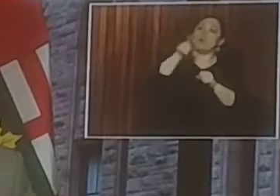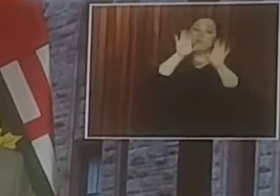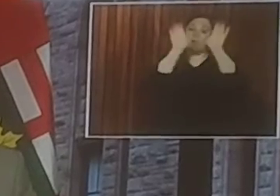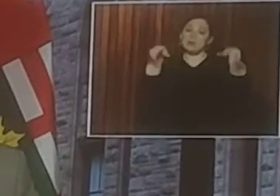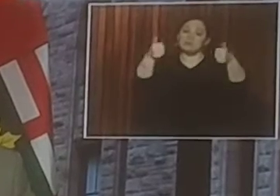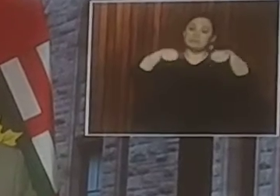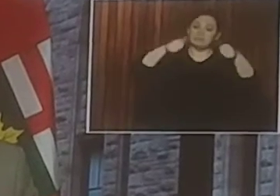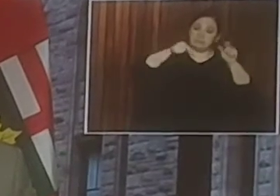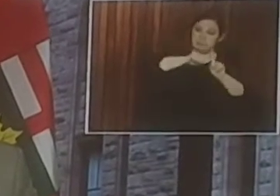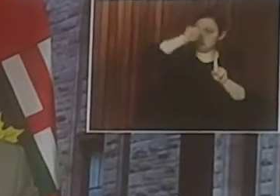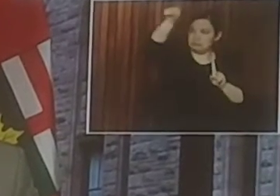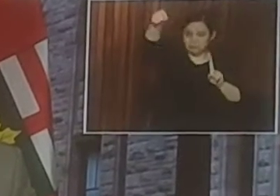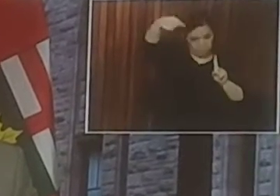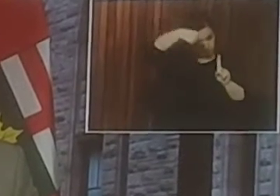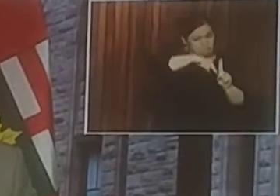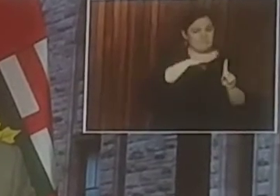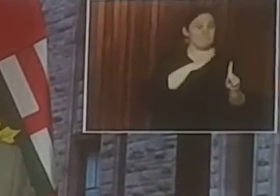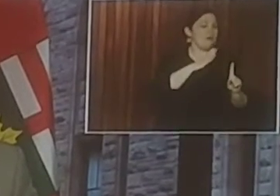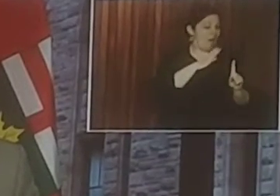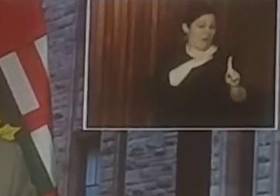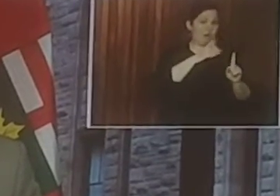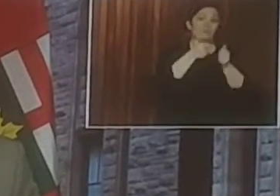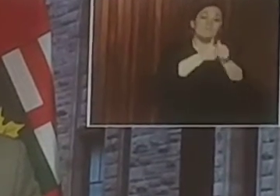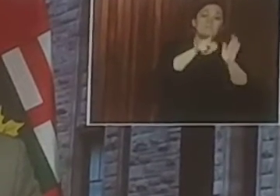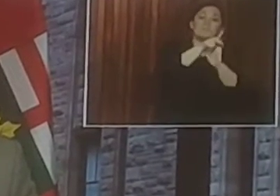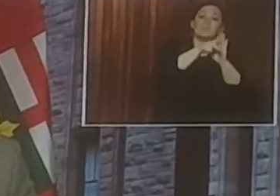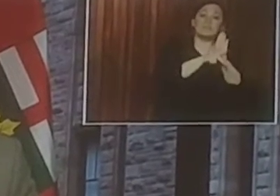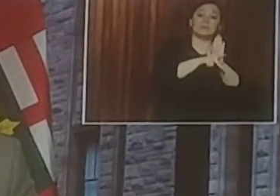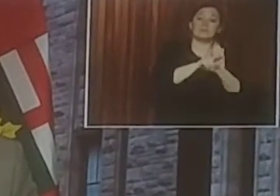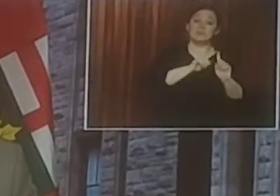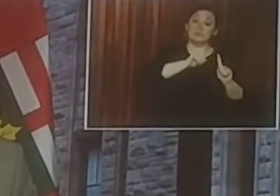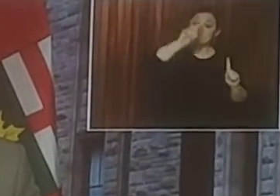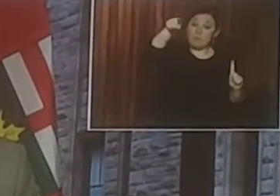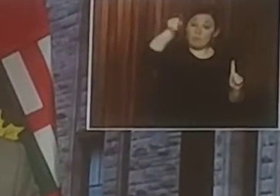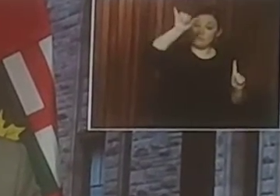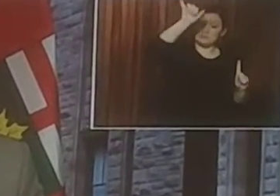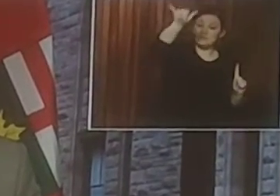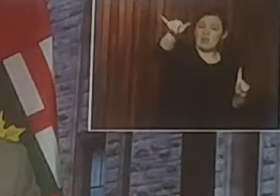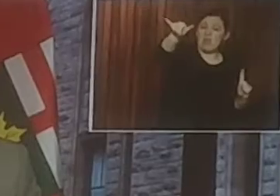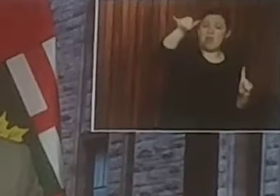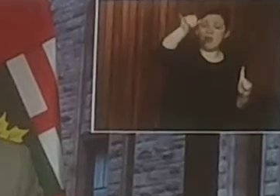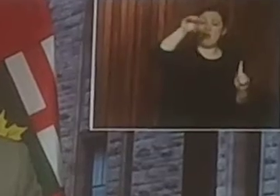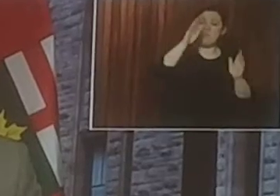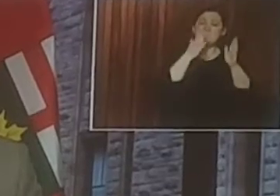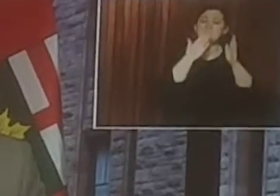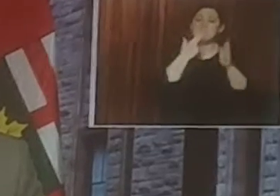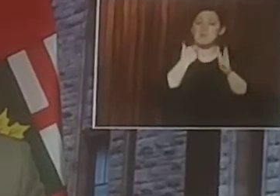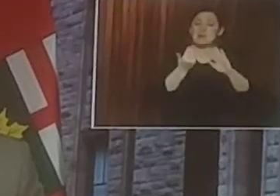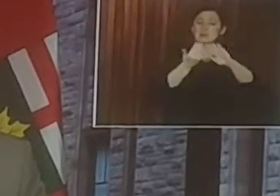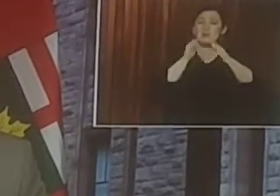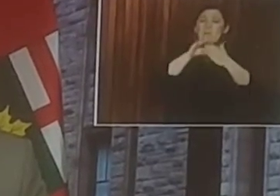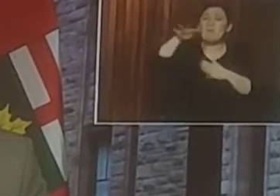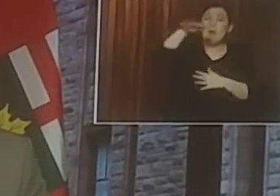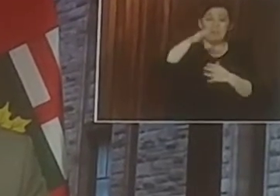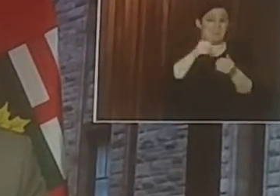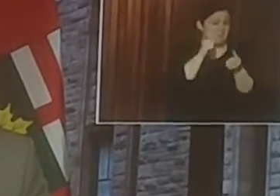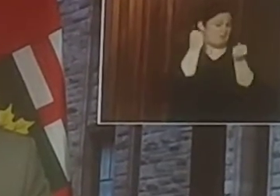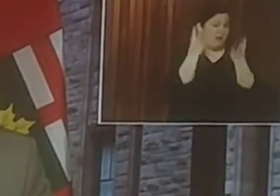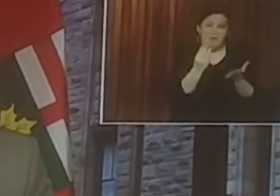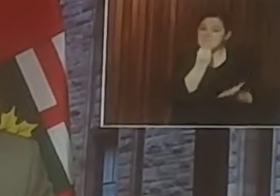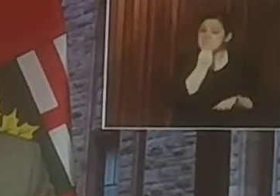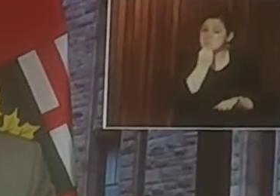stay up there, those smaller communities are seasonal. They have food supplies at their grocery stores and that set up for